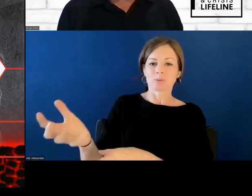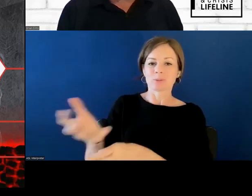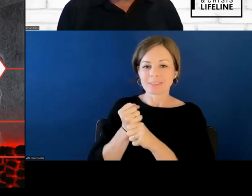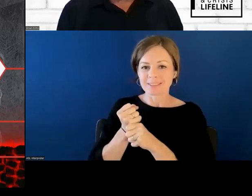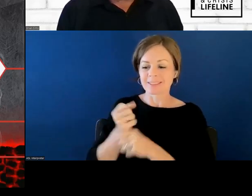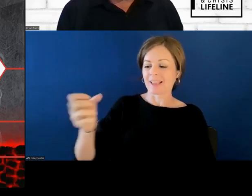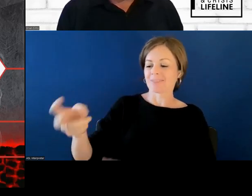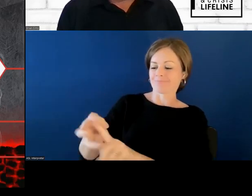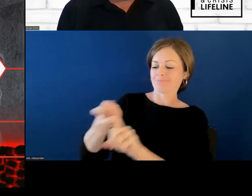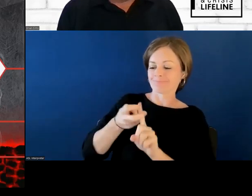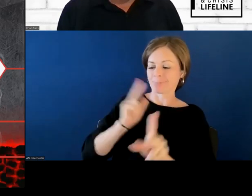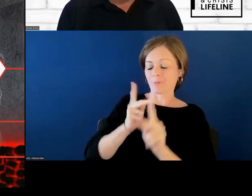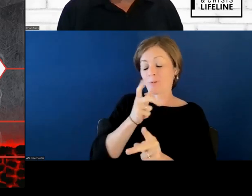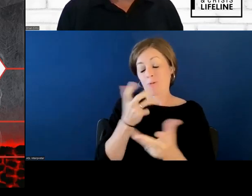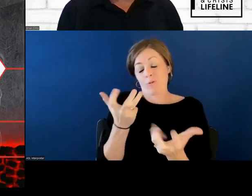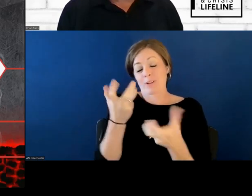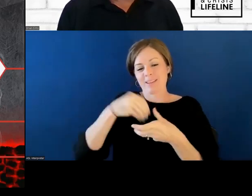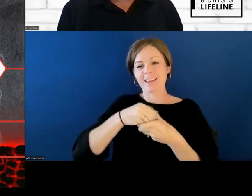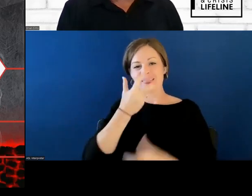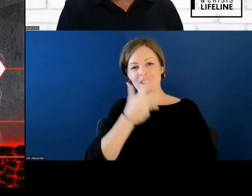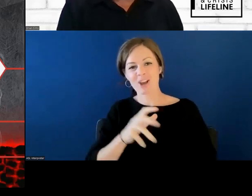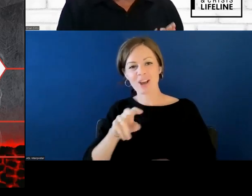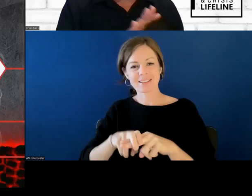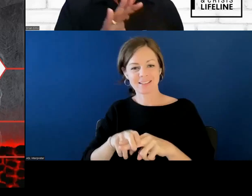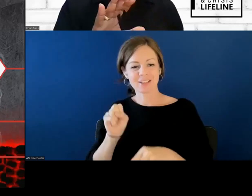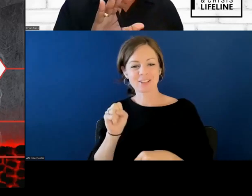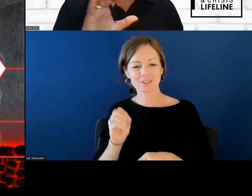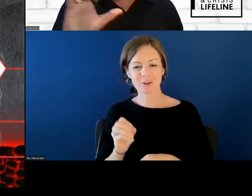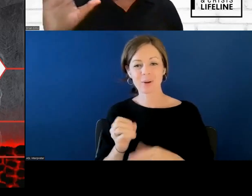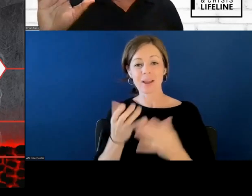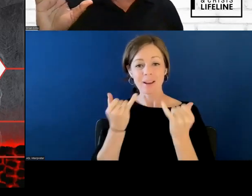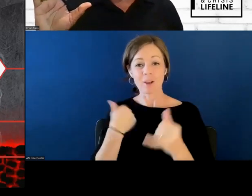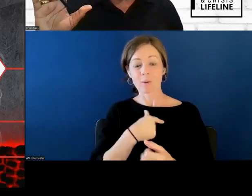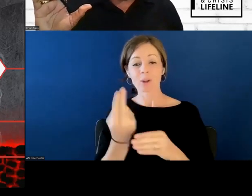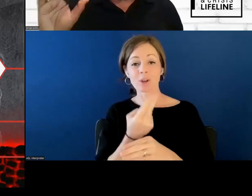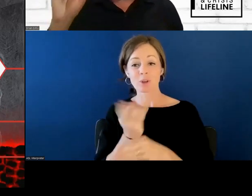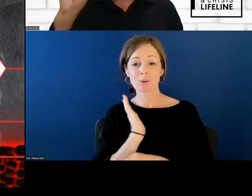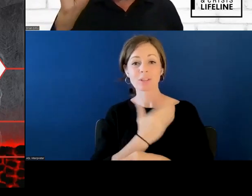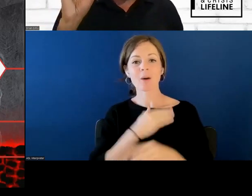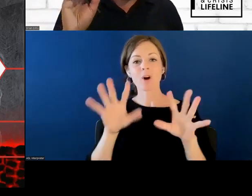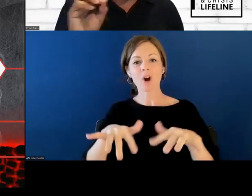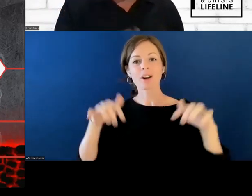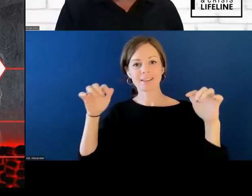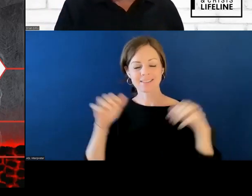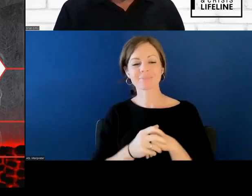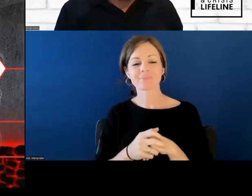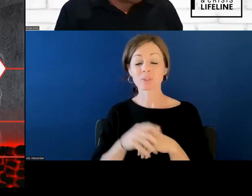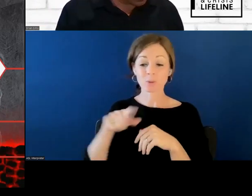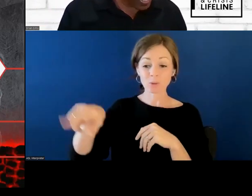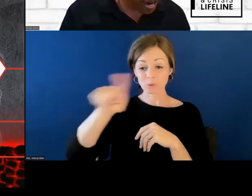the hot seat. So as a result, we're going to use our amazing, outstanding audience, and we're going to have you